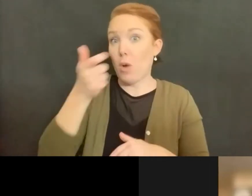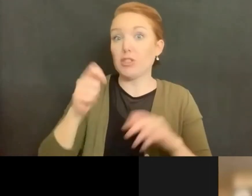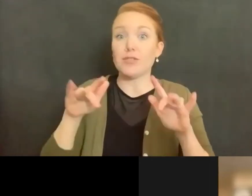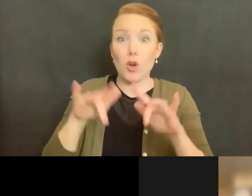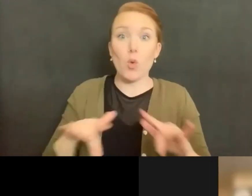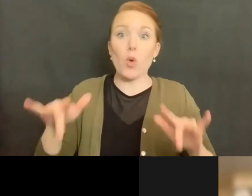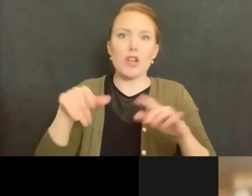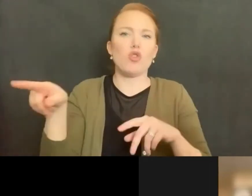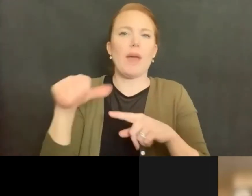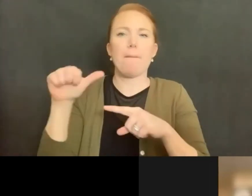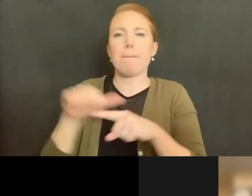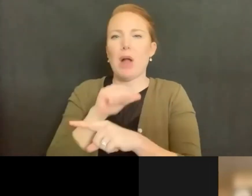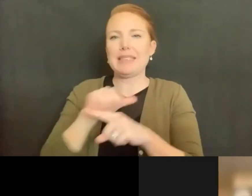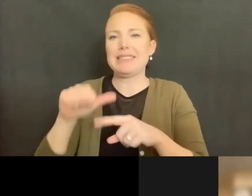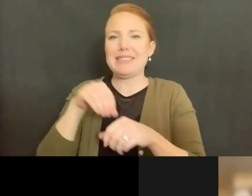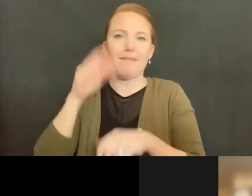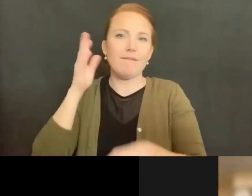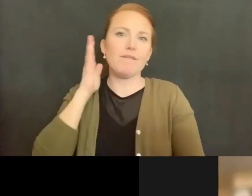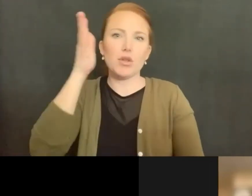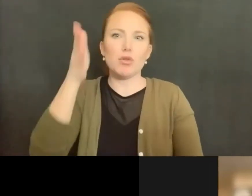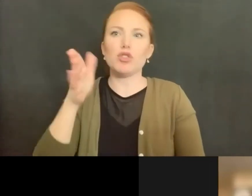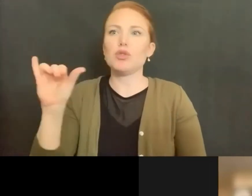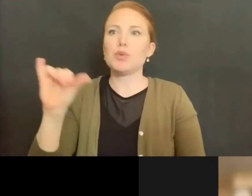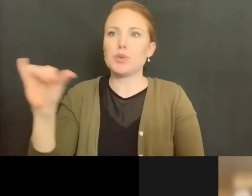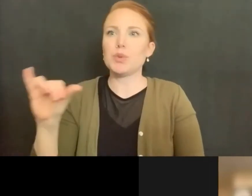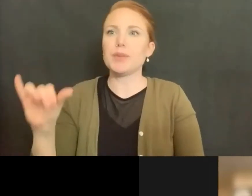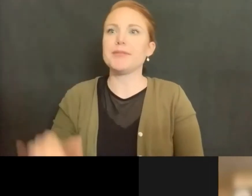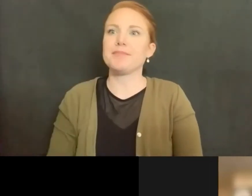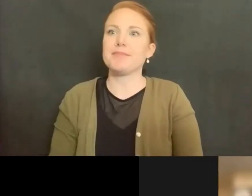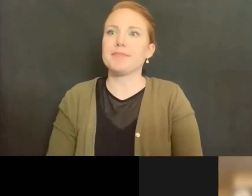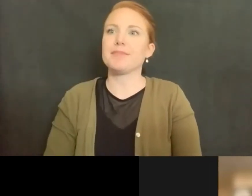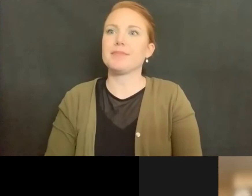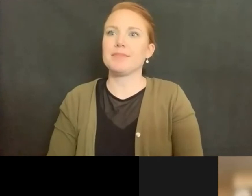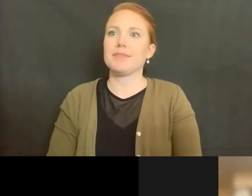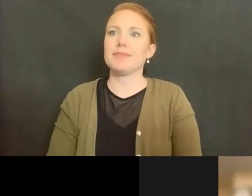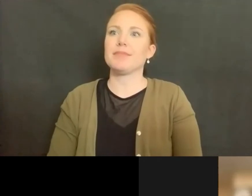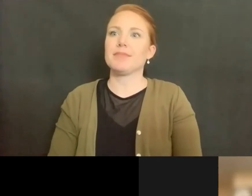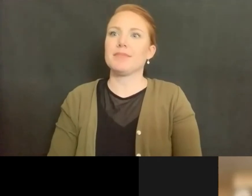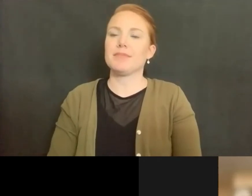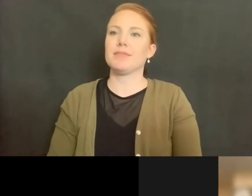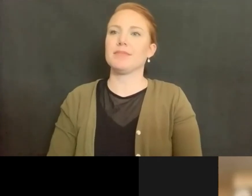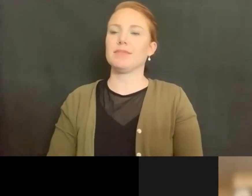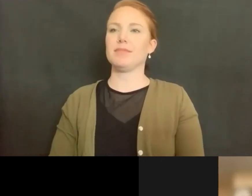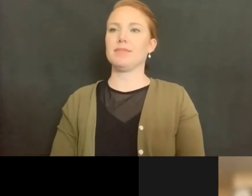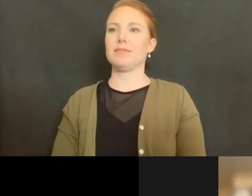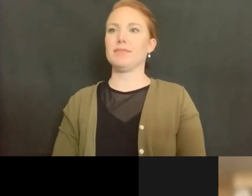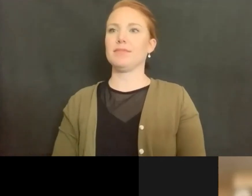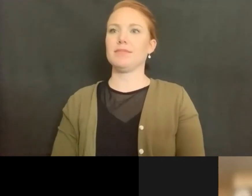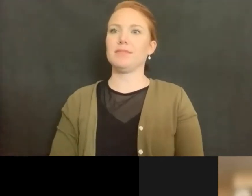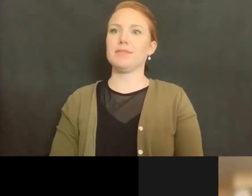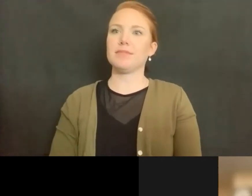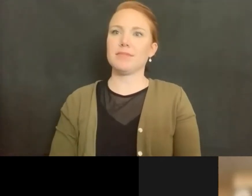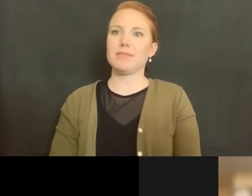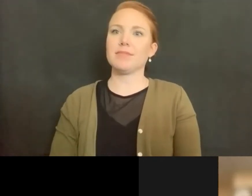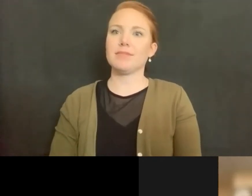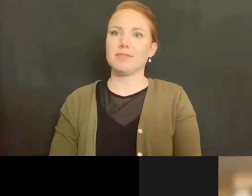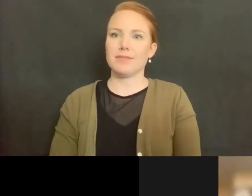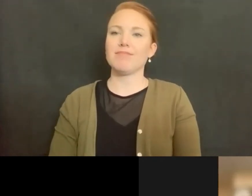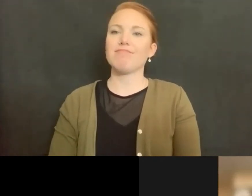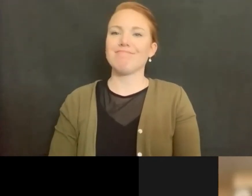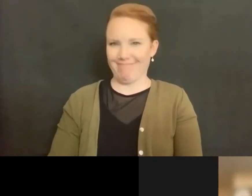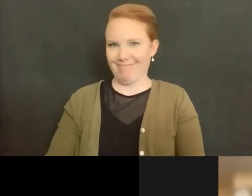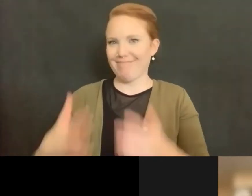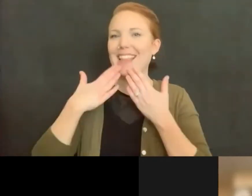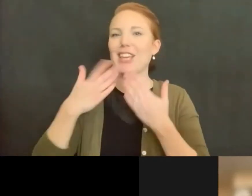can practice in the future too. Good, they do enjoy using cursive, and I've signed my name and some of my classmates are trying as well. Great, thank you for